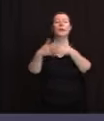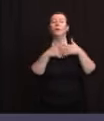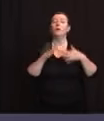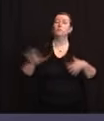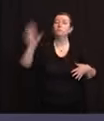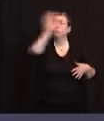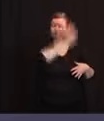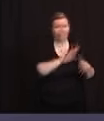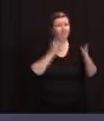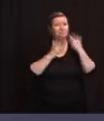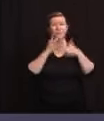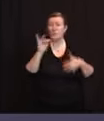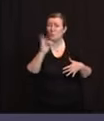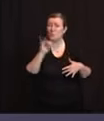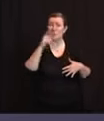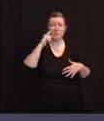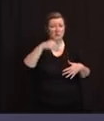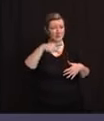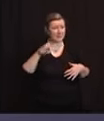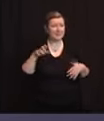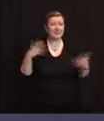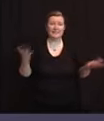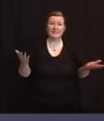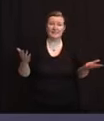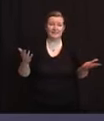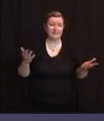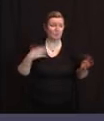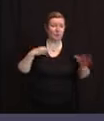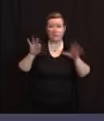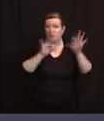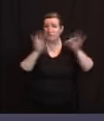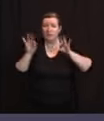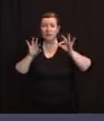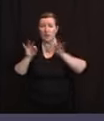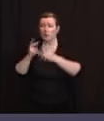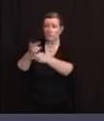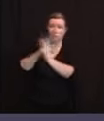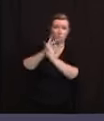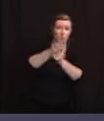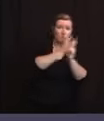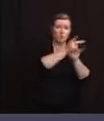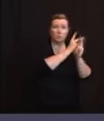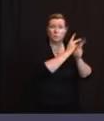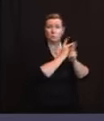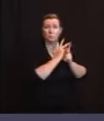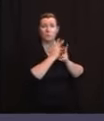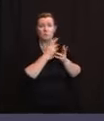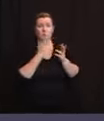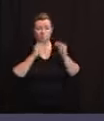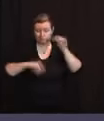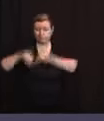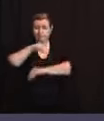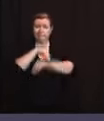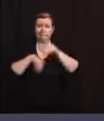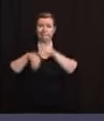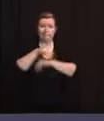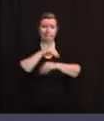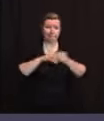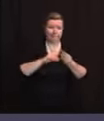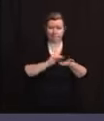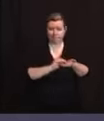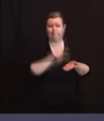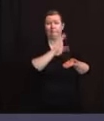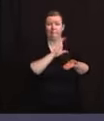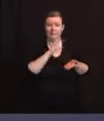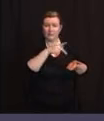together with Band-Aids, paper clips, and with a global assault on getting more PPE. So the answer